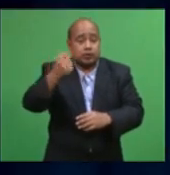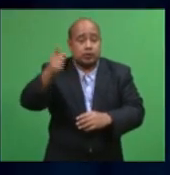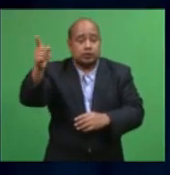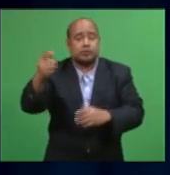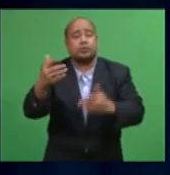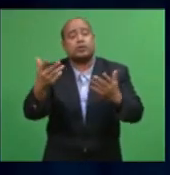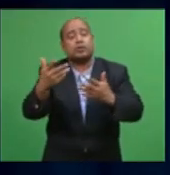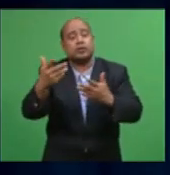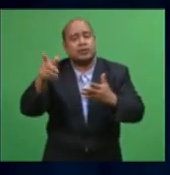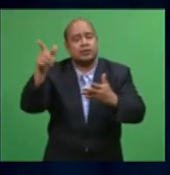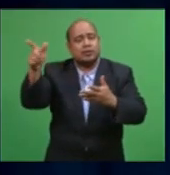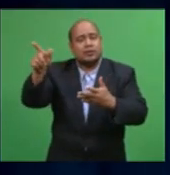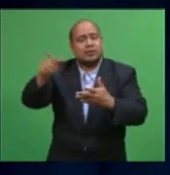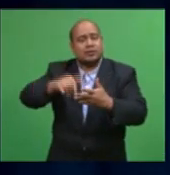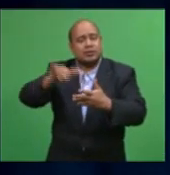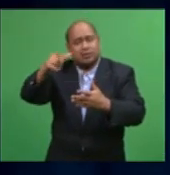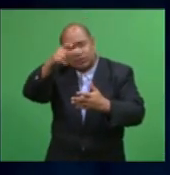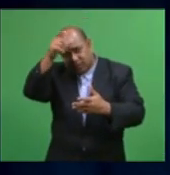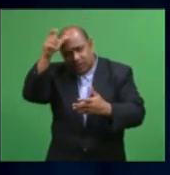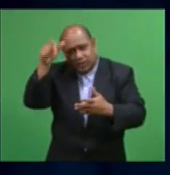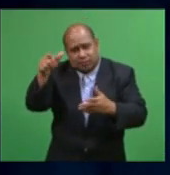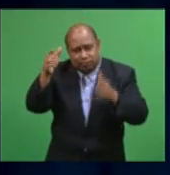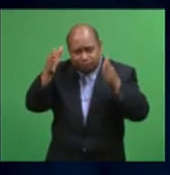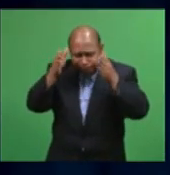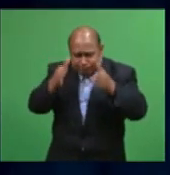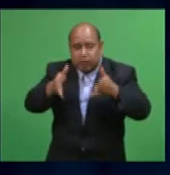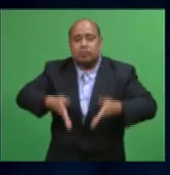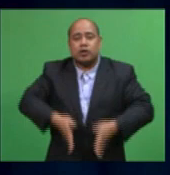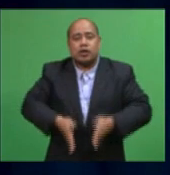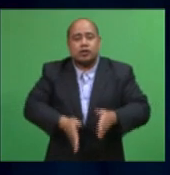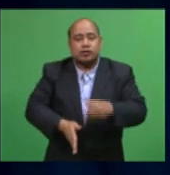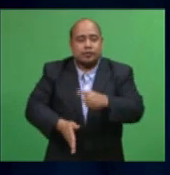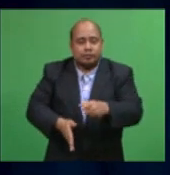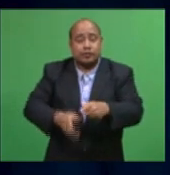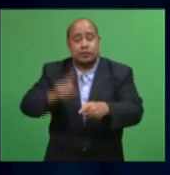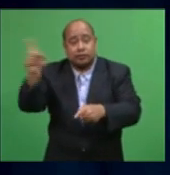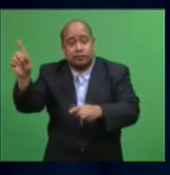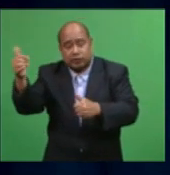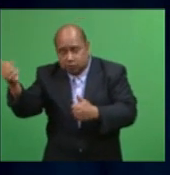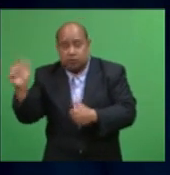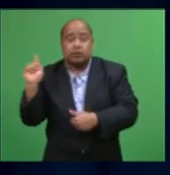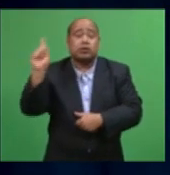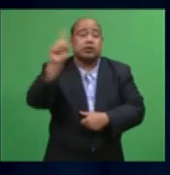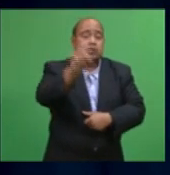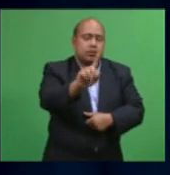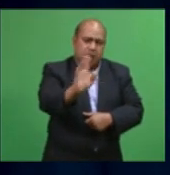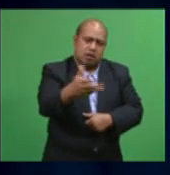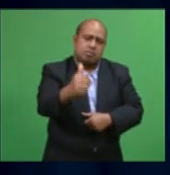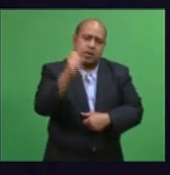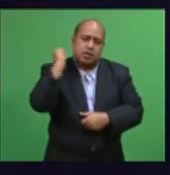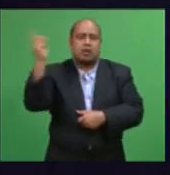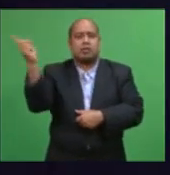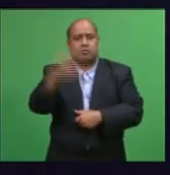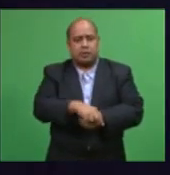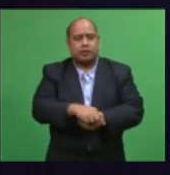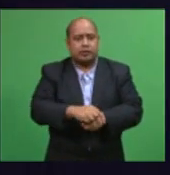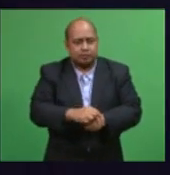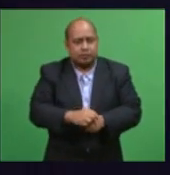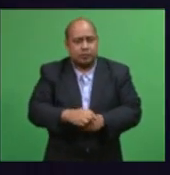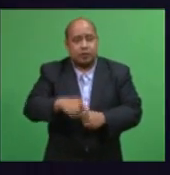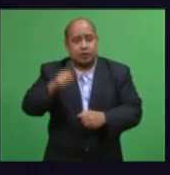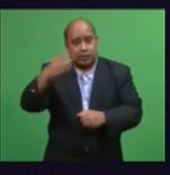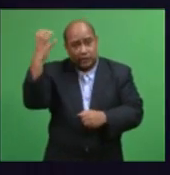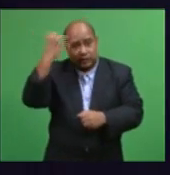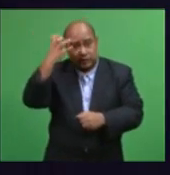there because they admit, they discharge. And any high-risk cases, then they call. Because of that